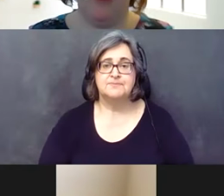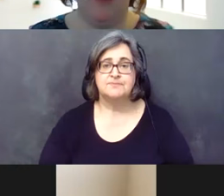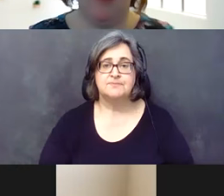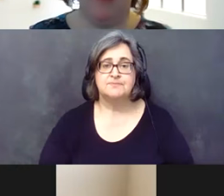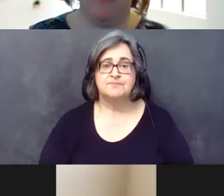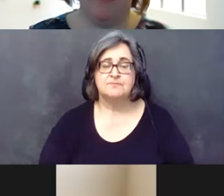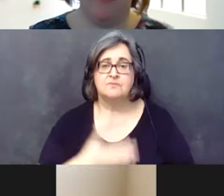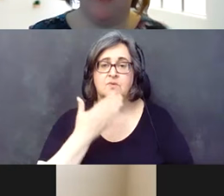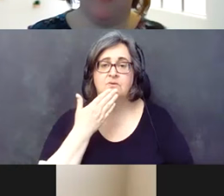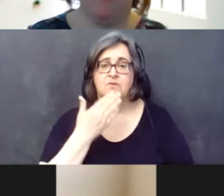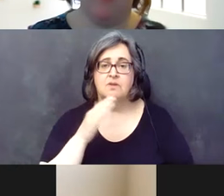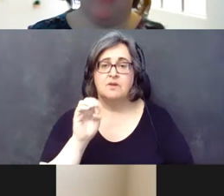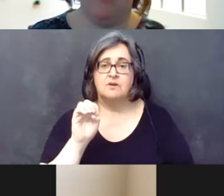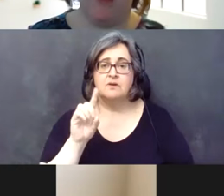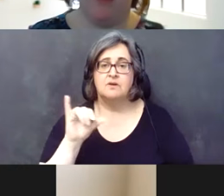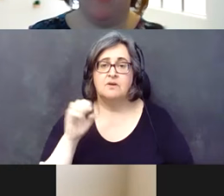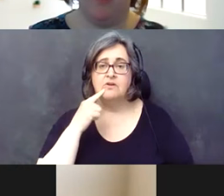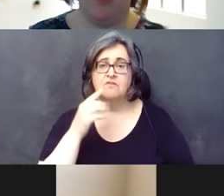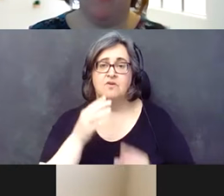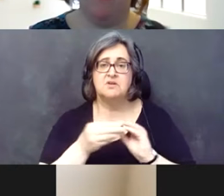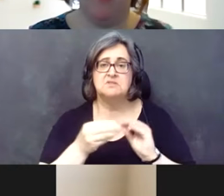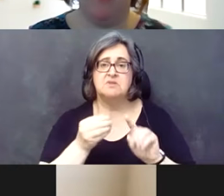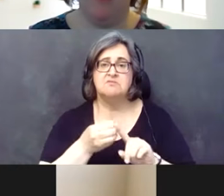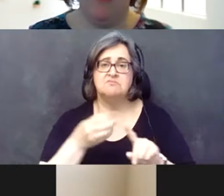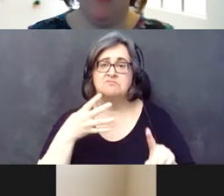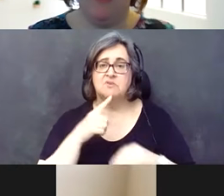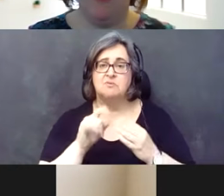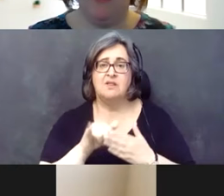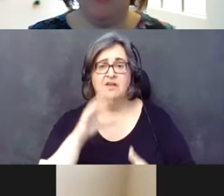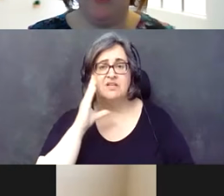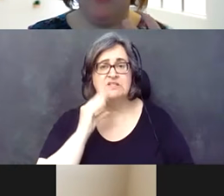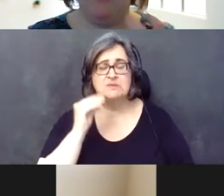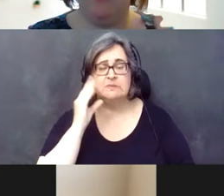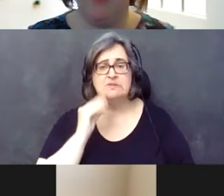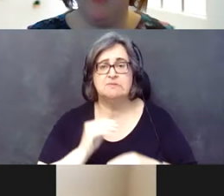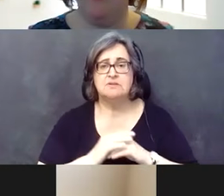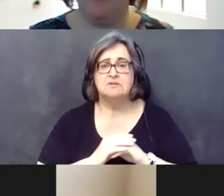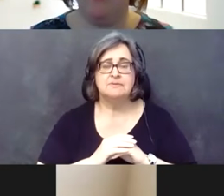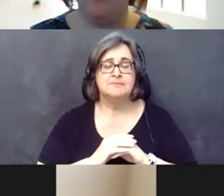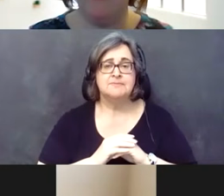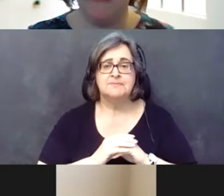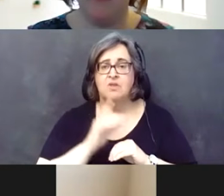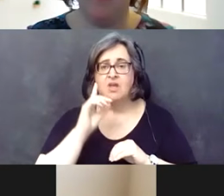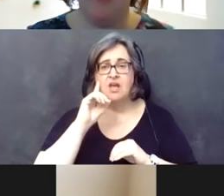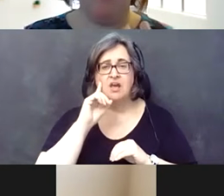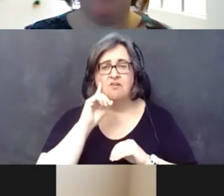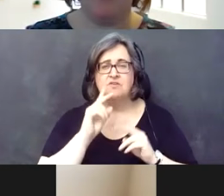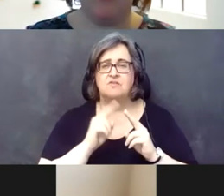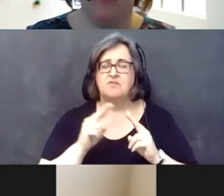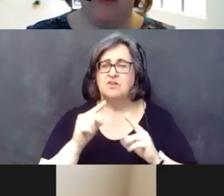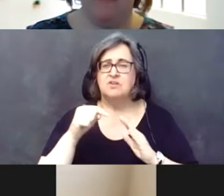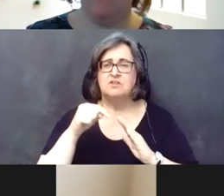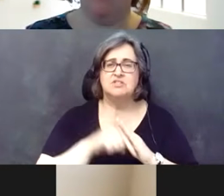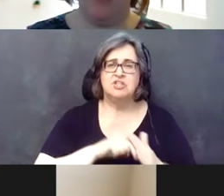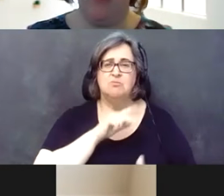Well, thank you, Eddie, for telling us more about that experience. You know, I'm hearing a lot of, very deep and